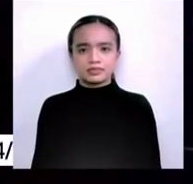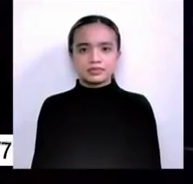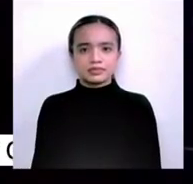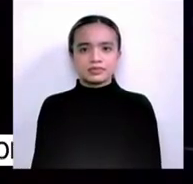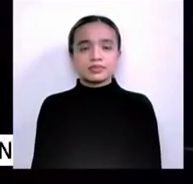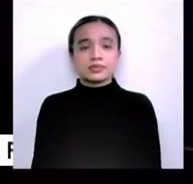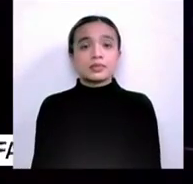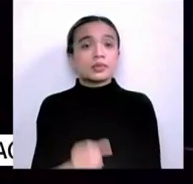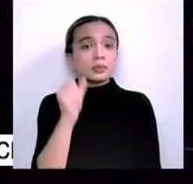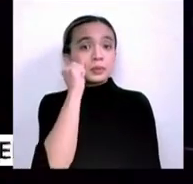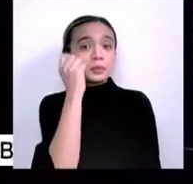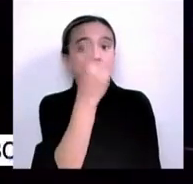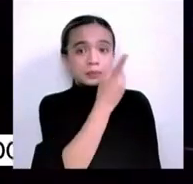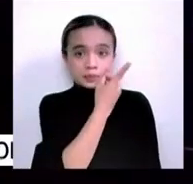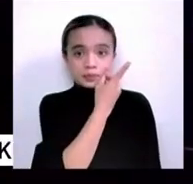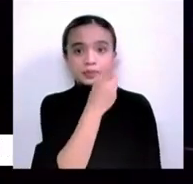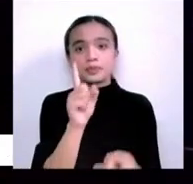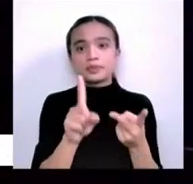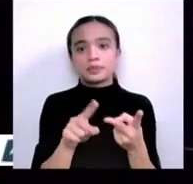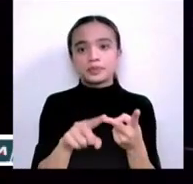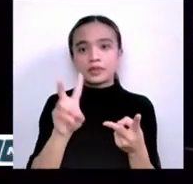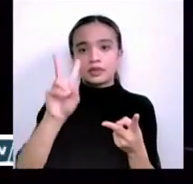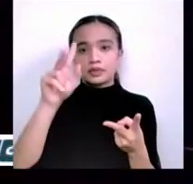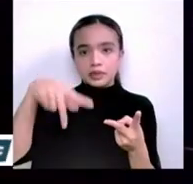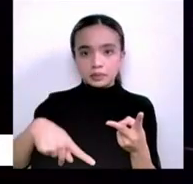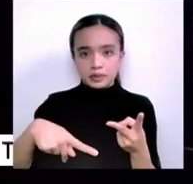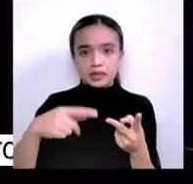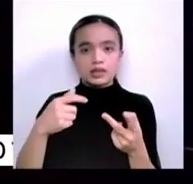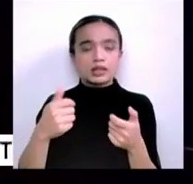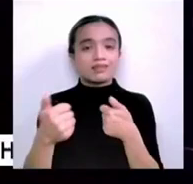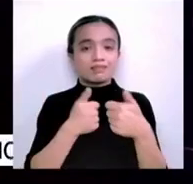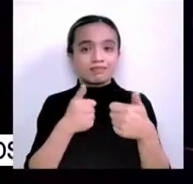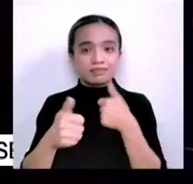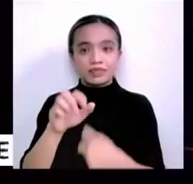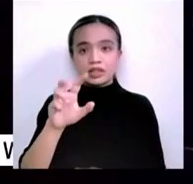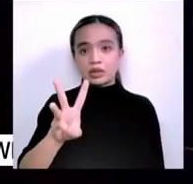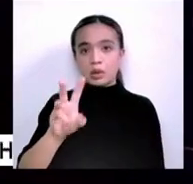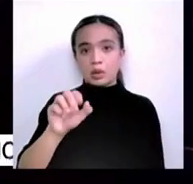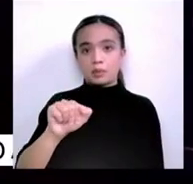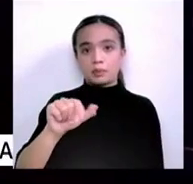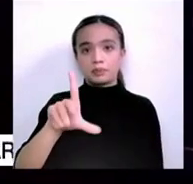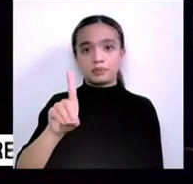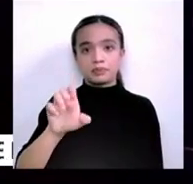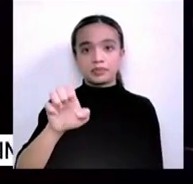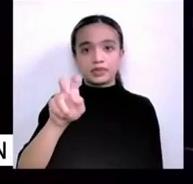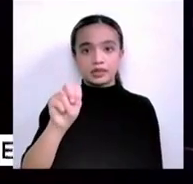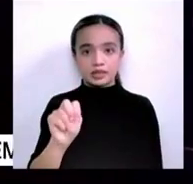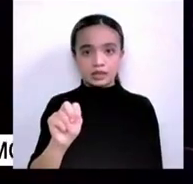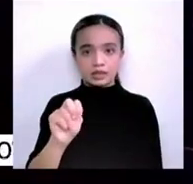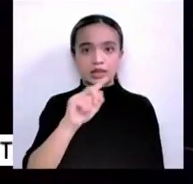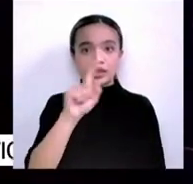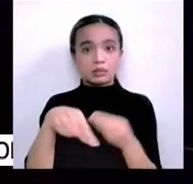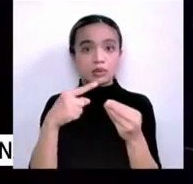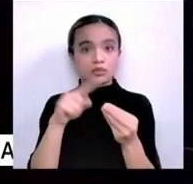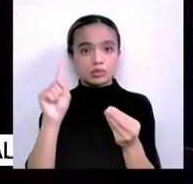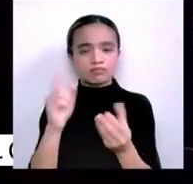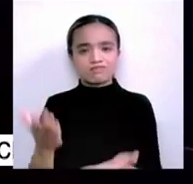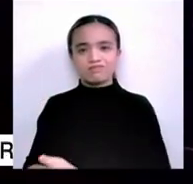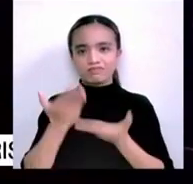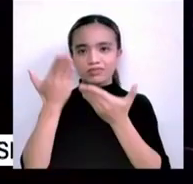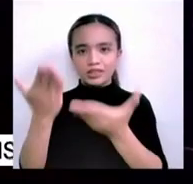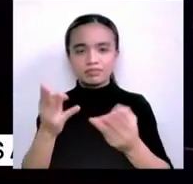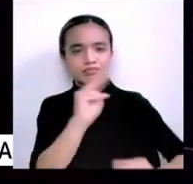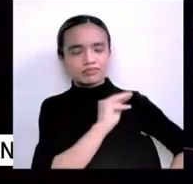Sara Duterte Carpio and fellow vice presidential candidate Waldon Bello trade barbs over the proposed mandatory military